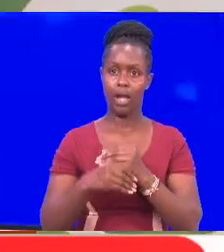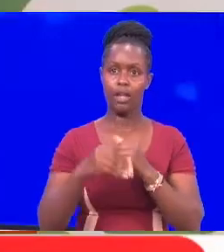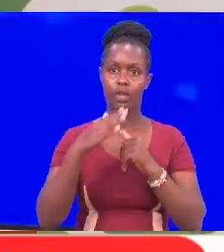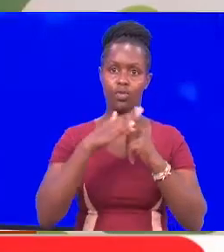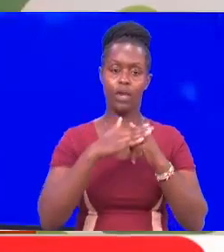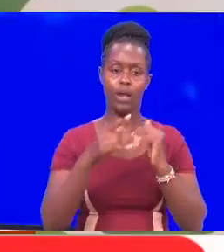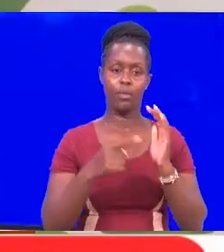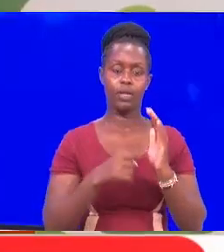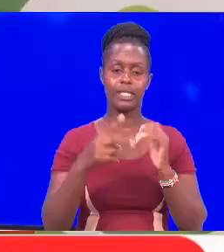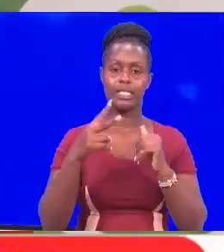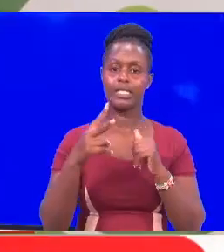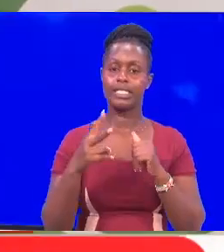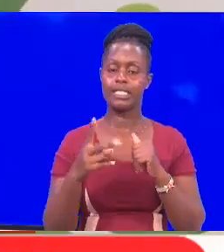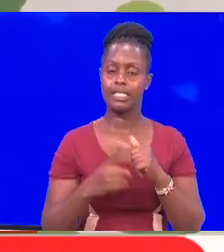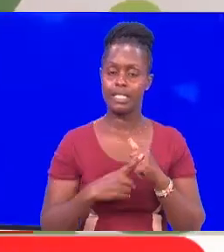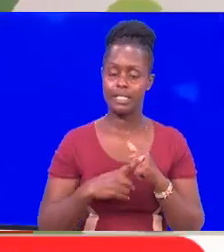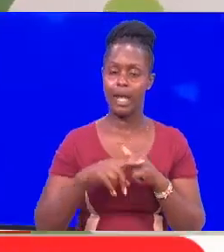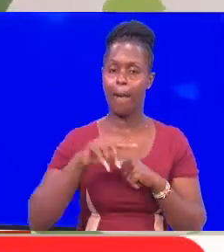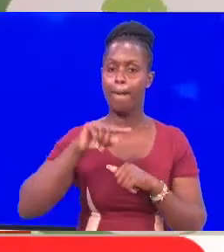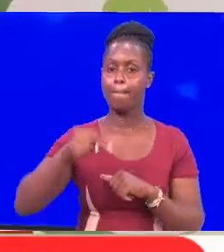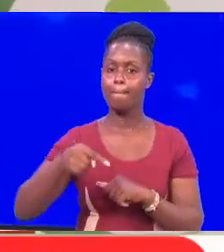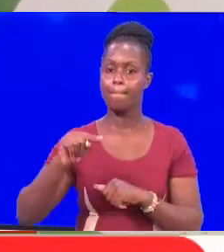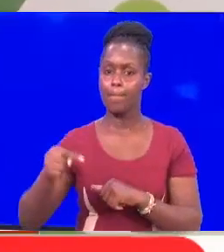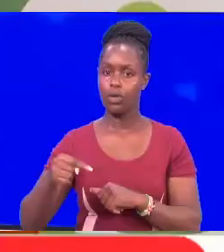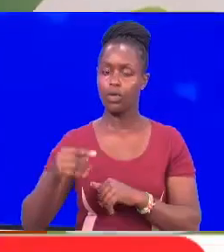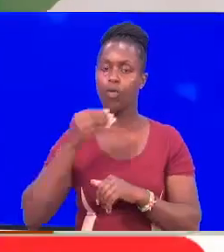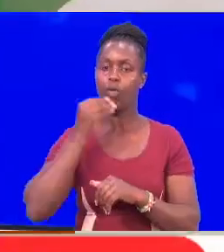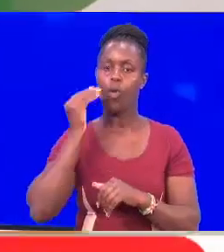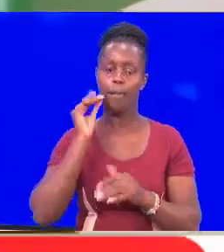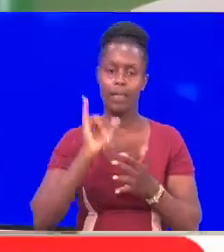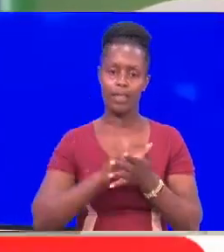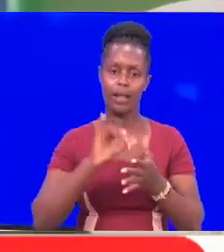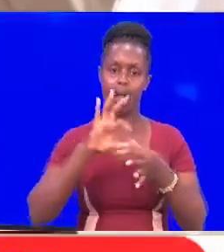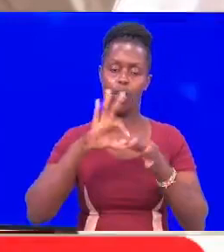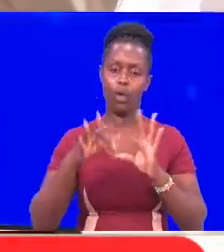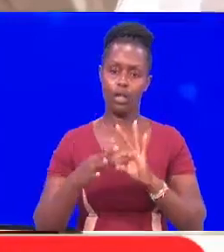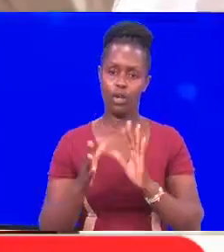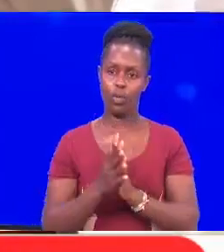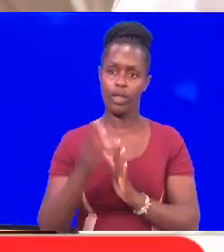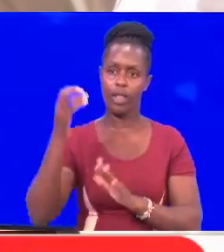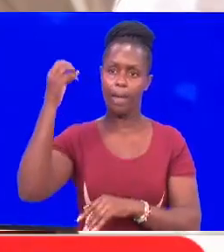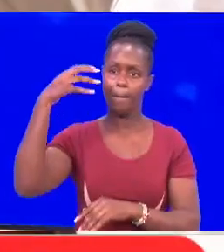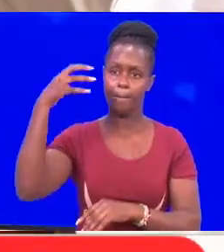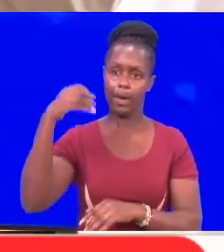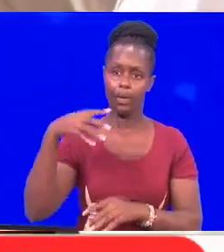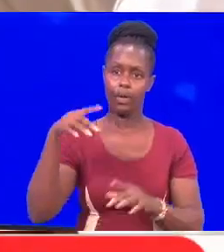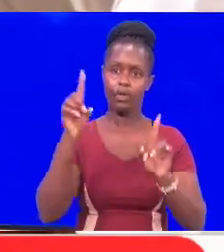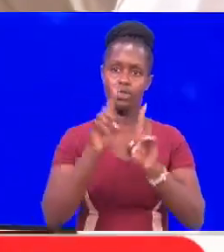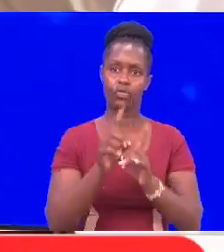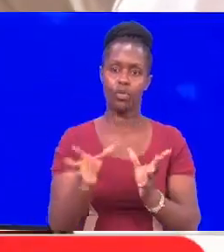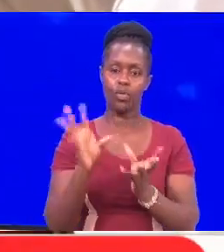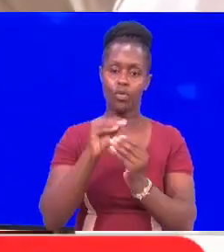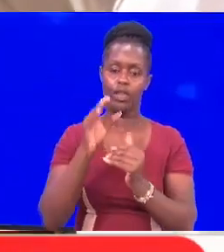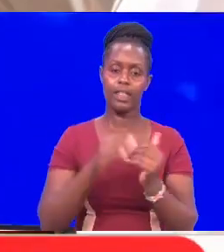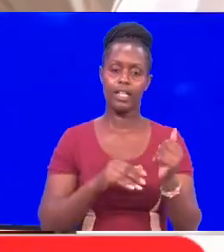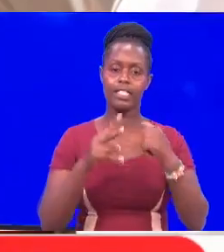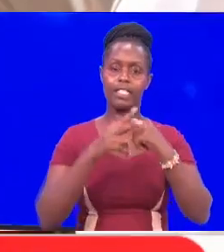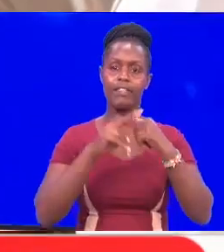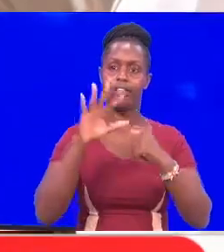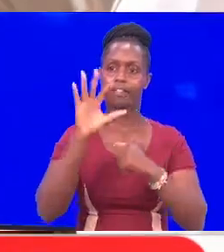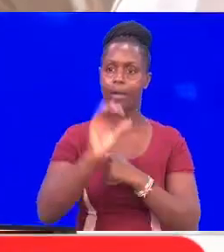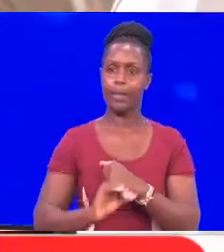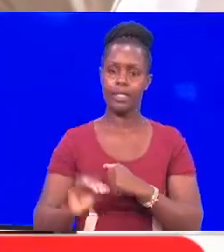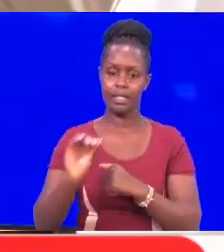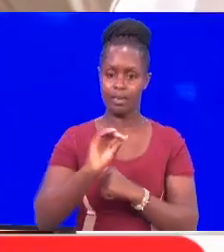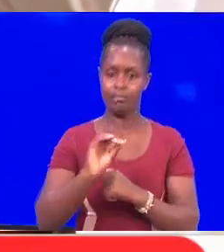million Kenyan households that are already connected to electric power, with a national access rate well more than 75%. The